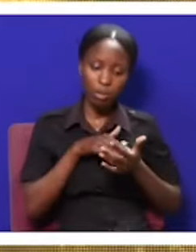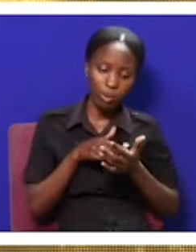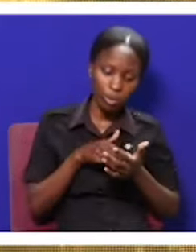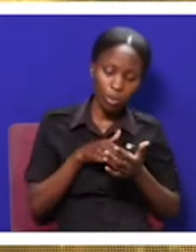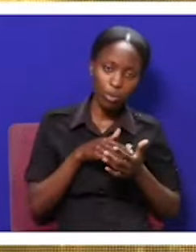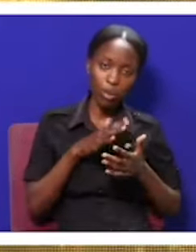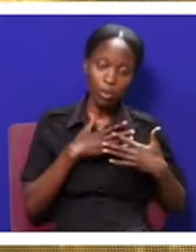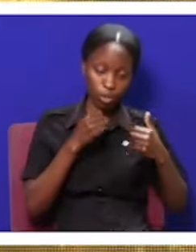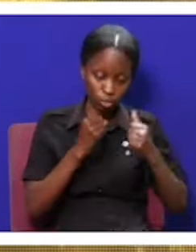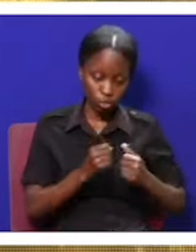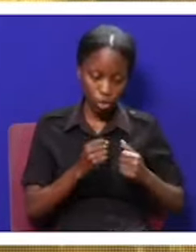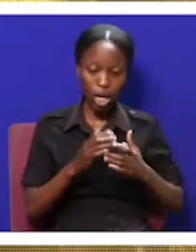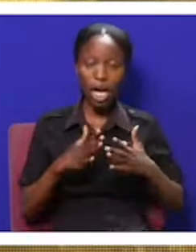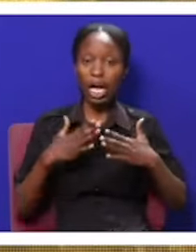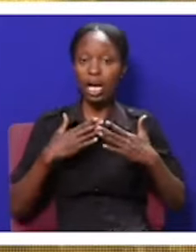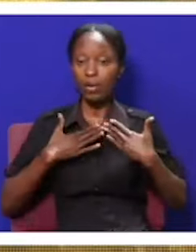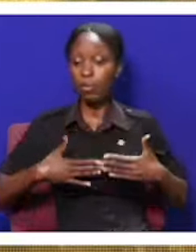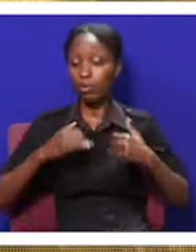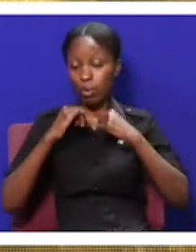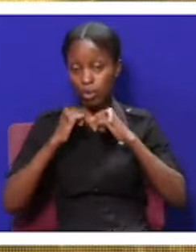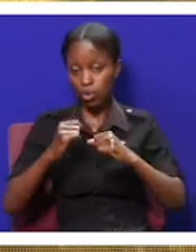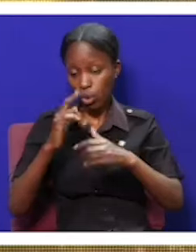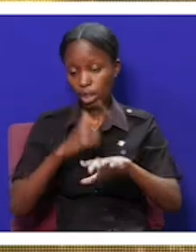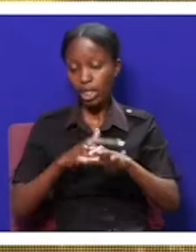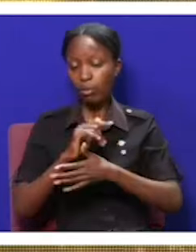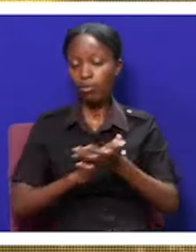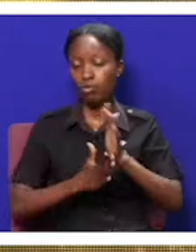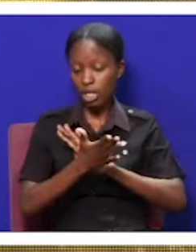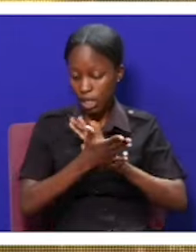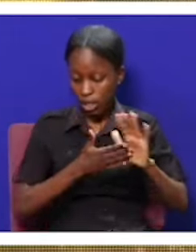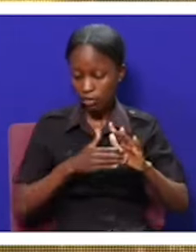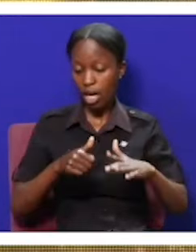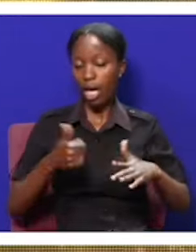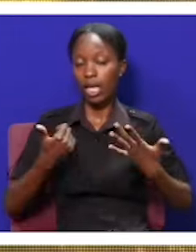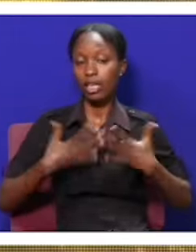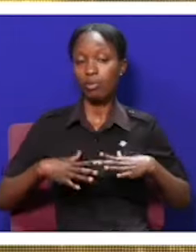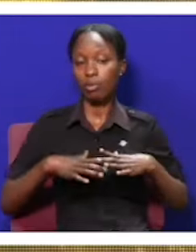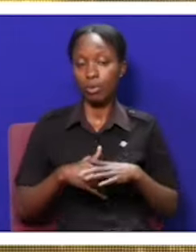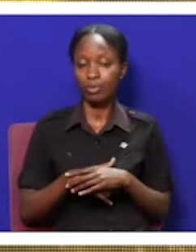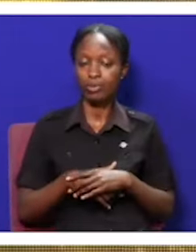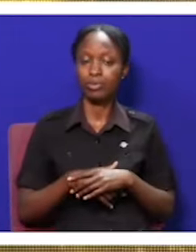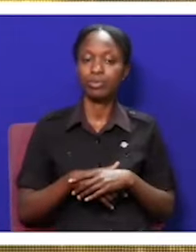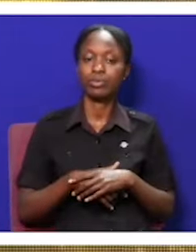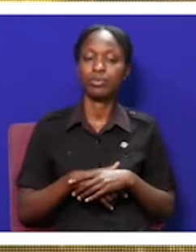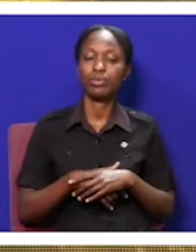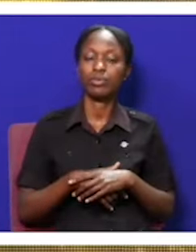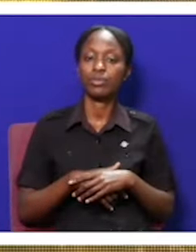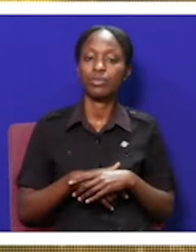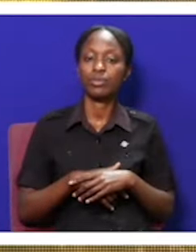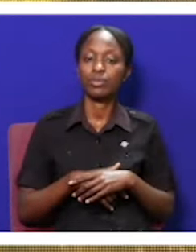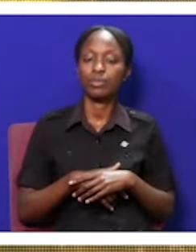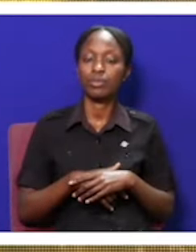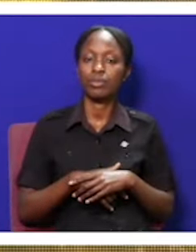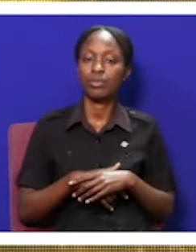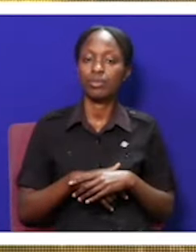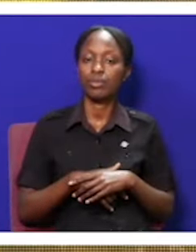healthier. So then your body will be working well. So see, it's very important to forgive. Not only for us to see Jesus when he